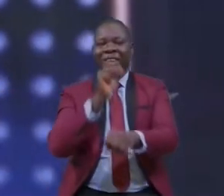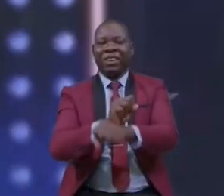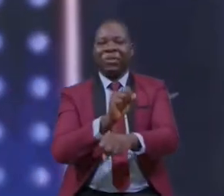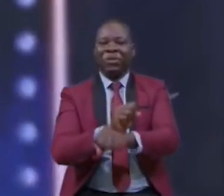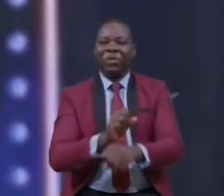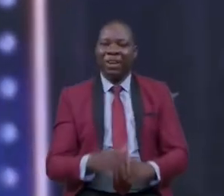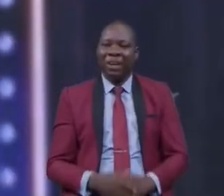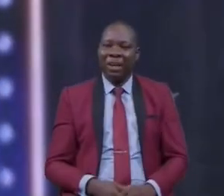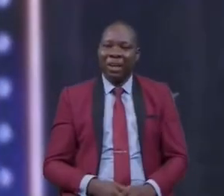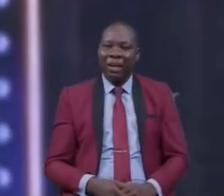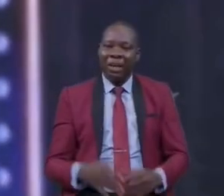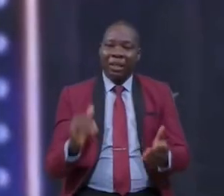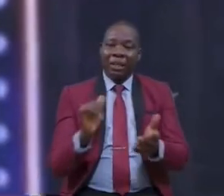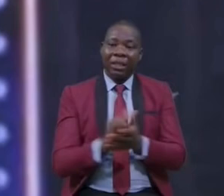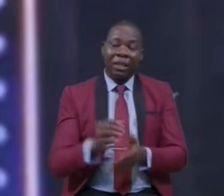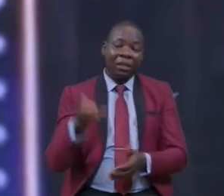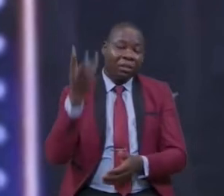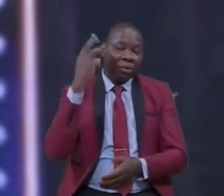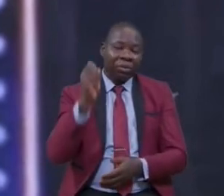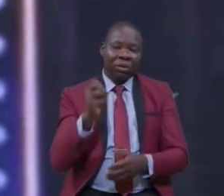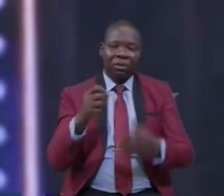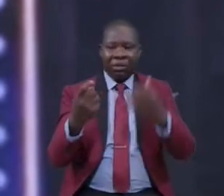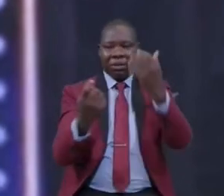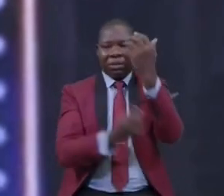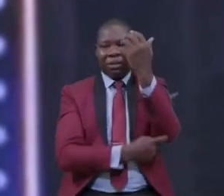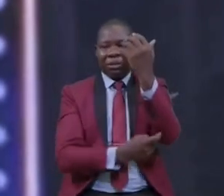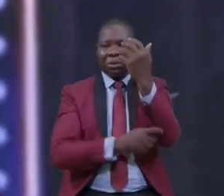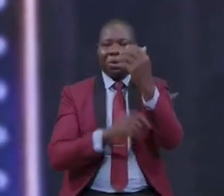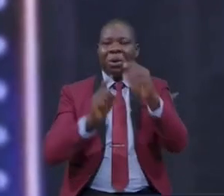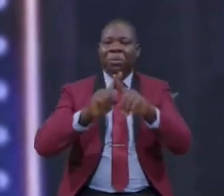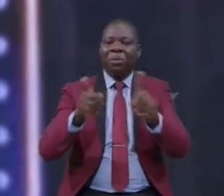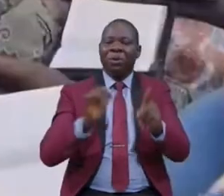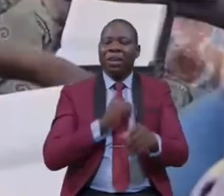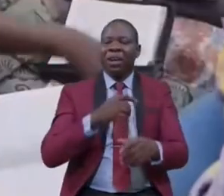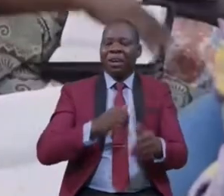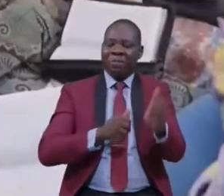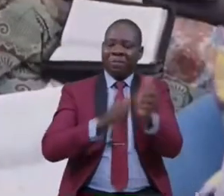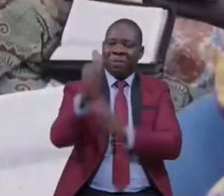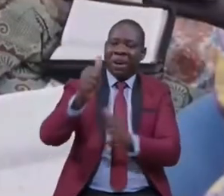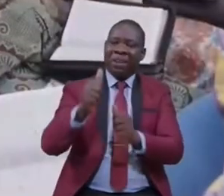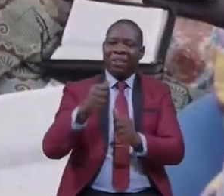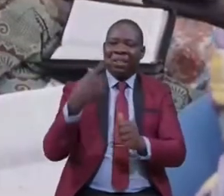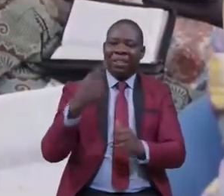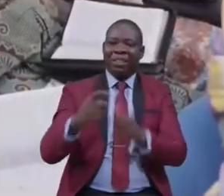That was temptation, but I passed the temptation.